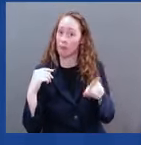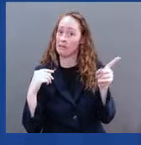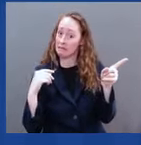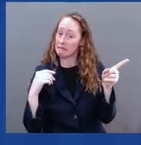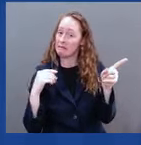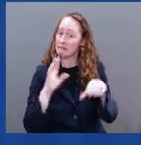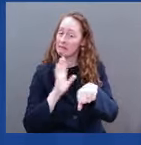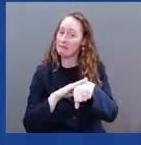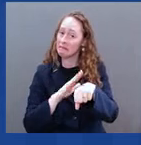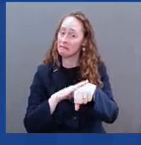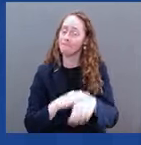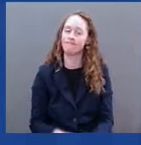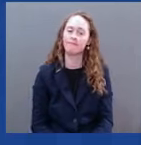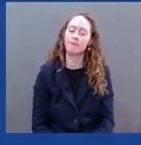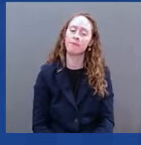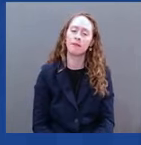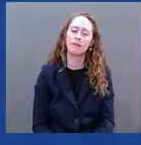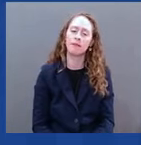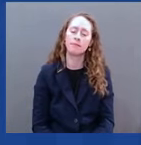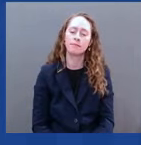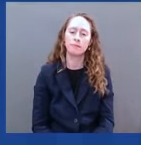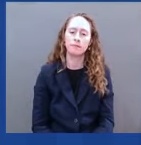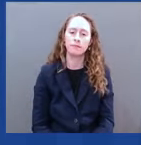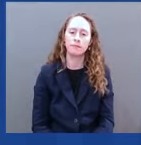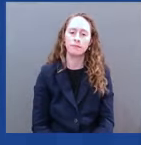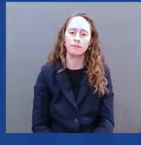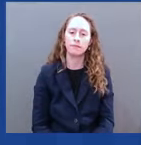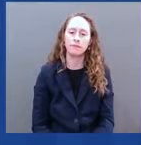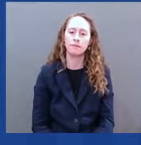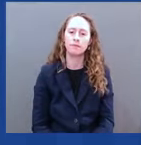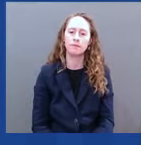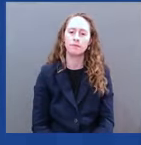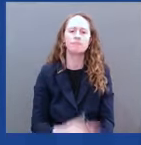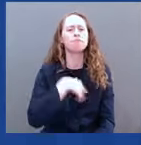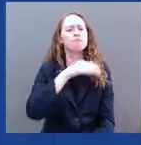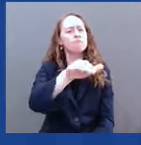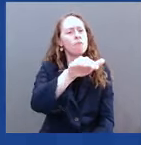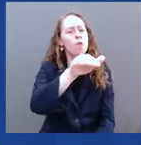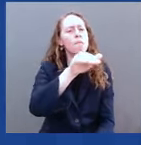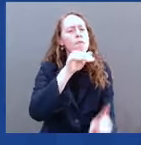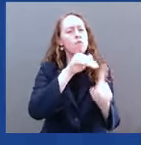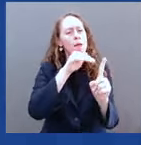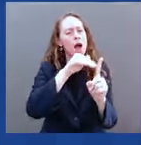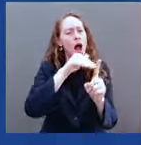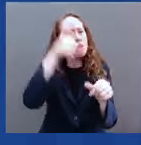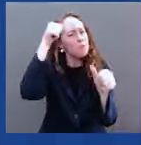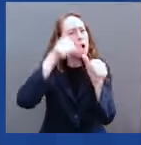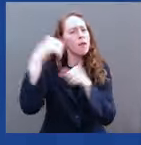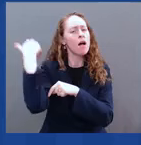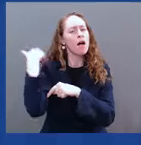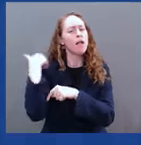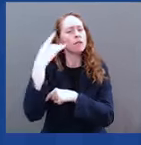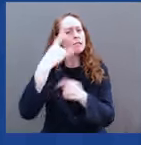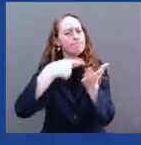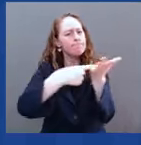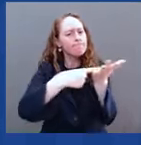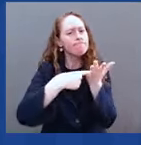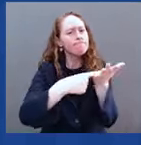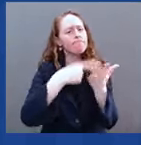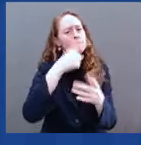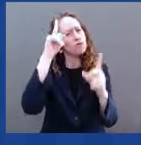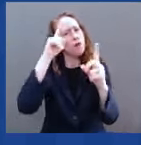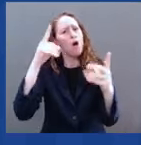past about his interest in making sure he had economic relations and economic growth with Europe and the United